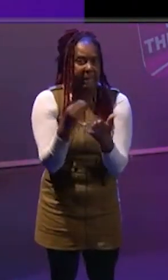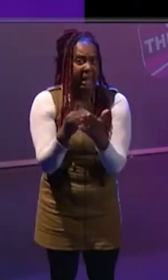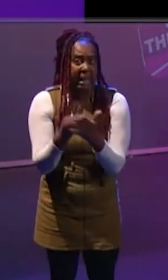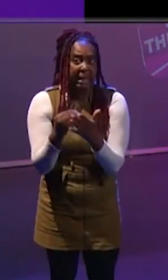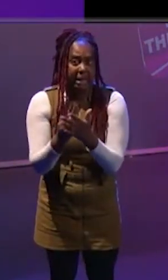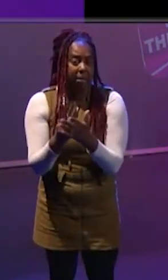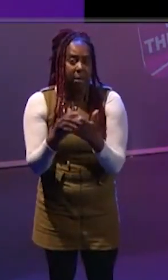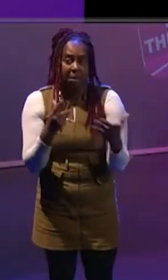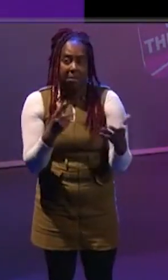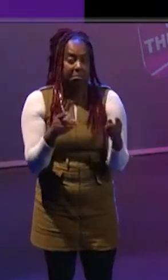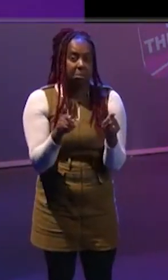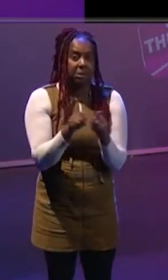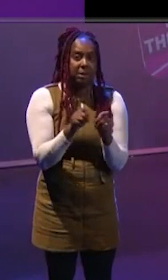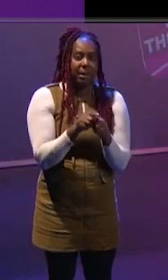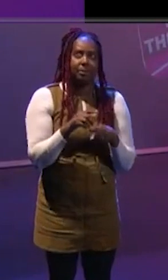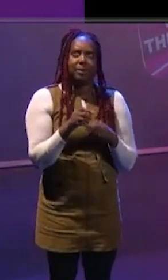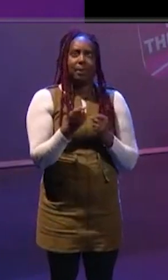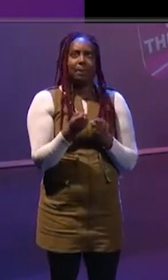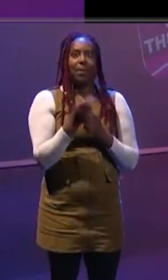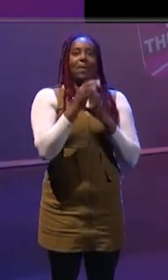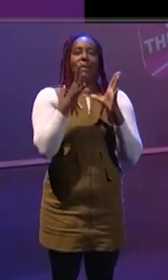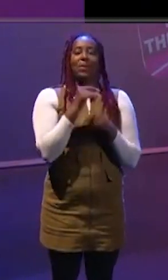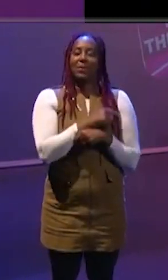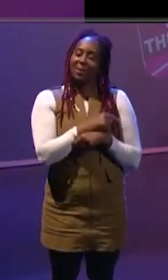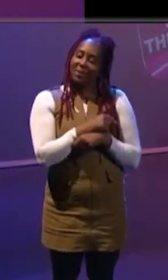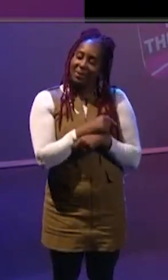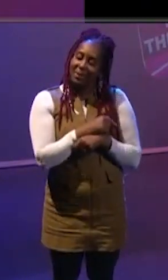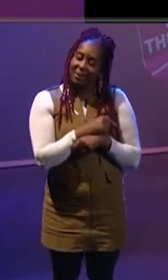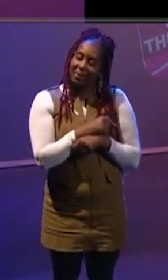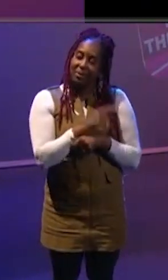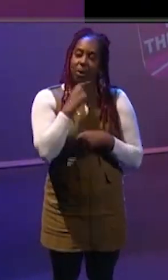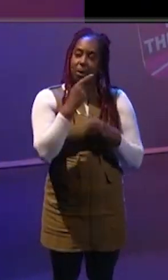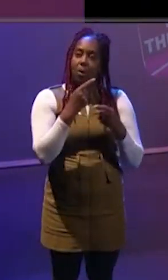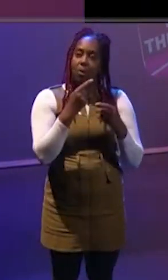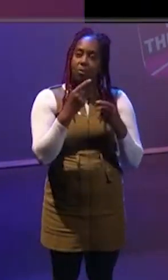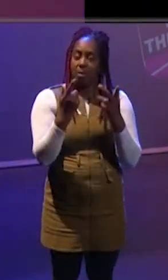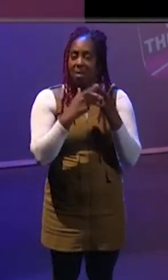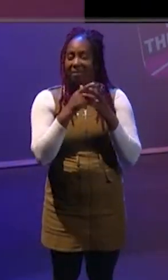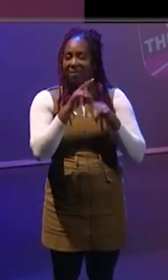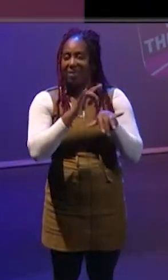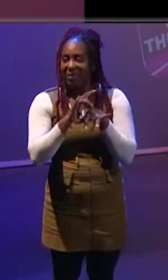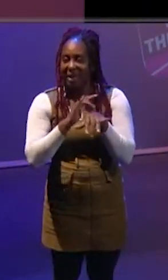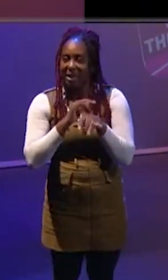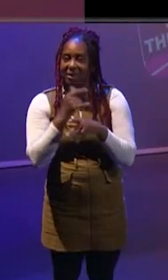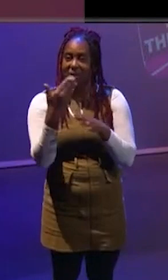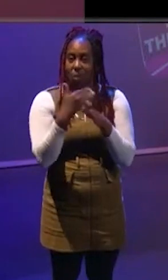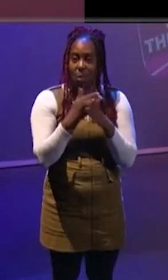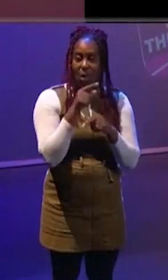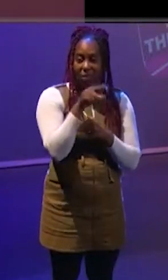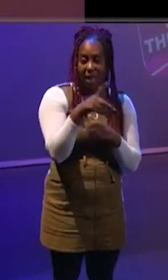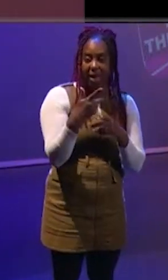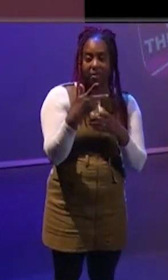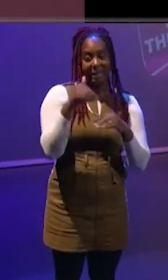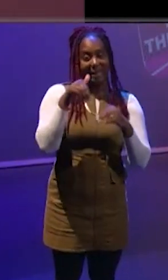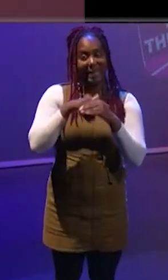made money. I do also currently, sorry to pop the bubble, but I do currently work for Soho Theatre for the next year as an in-house producer.